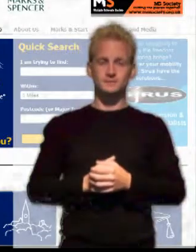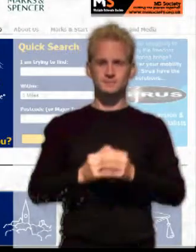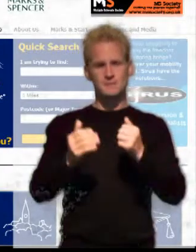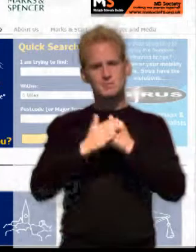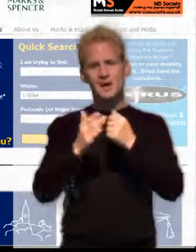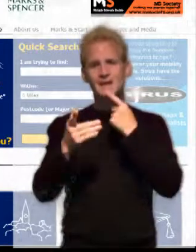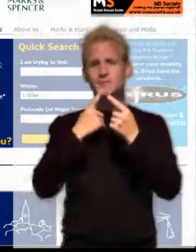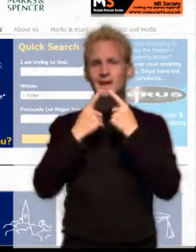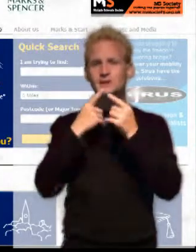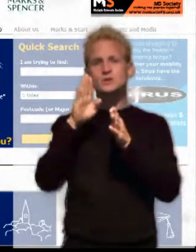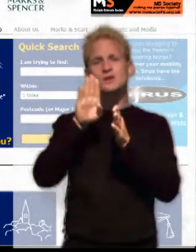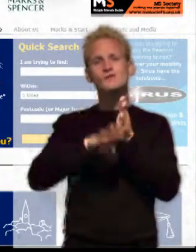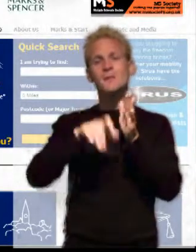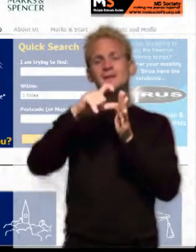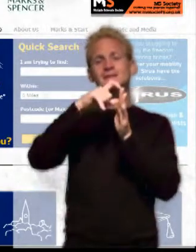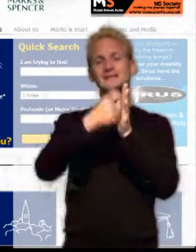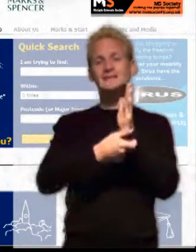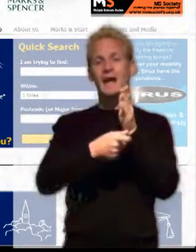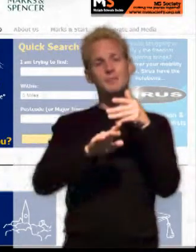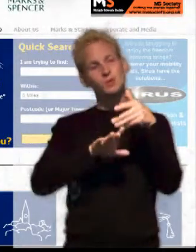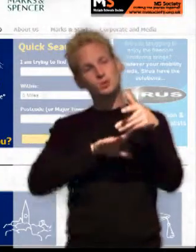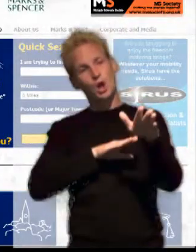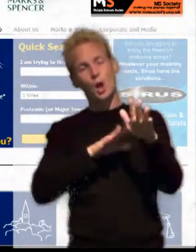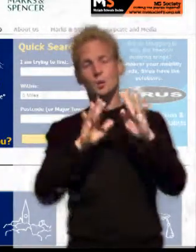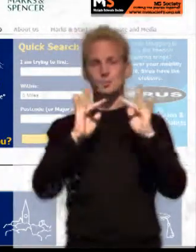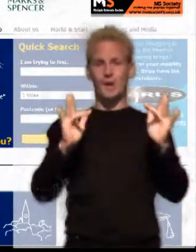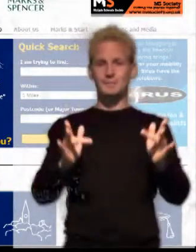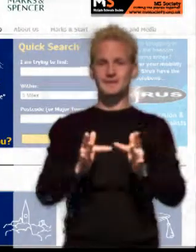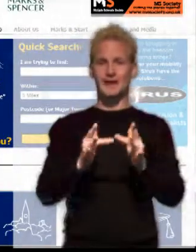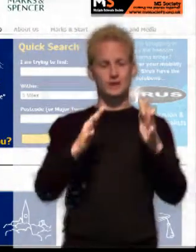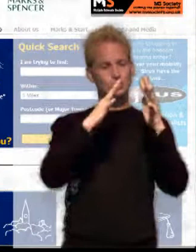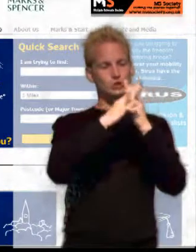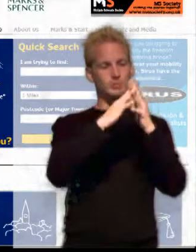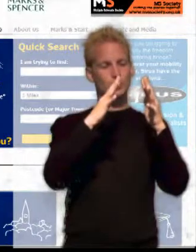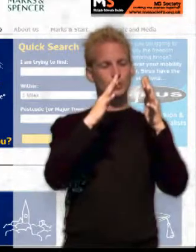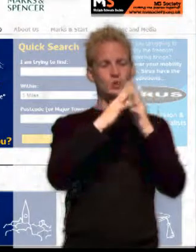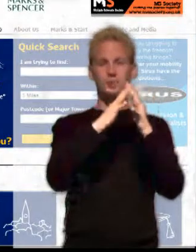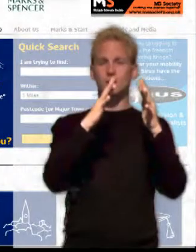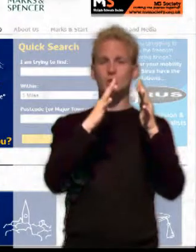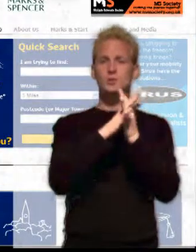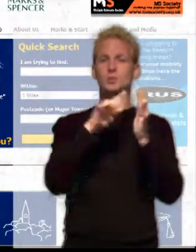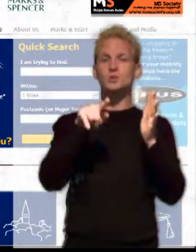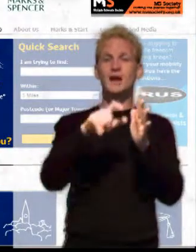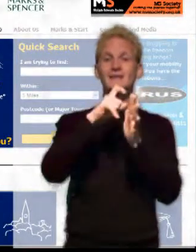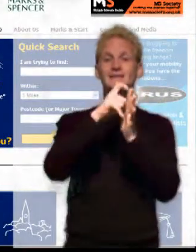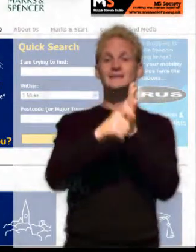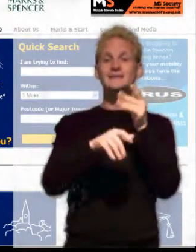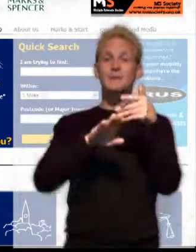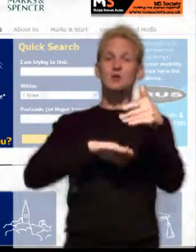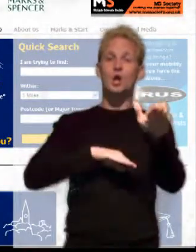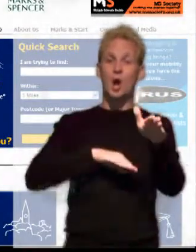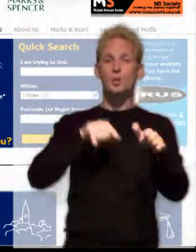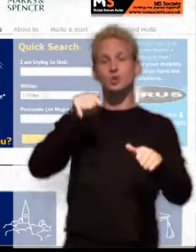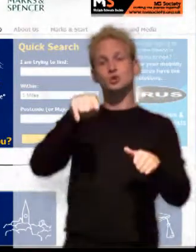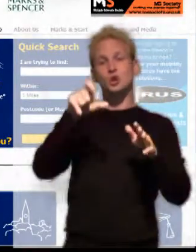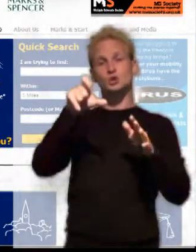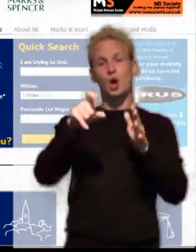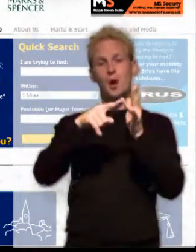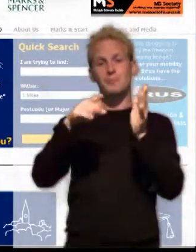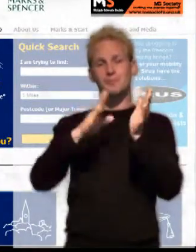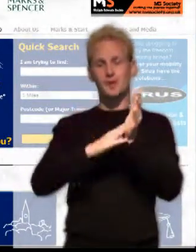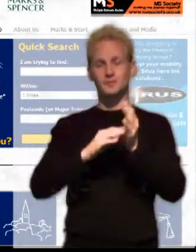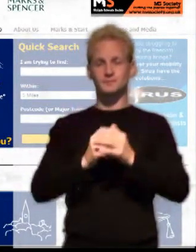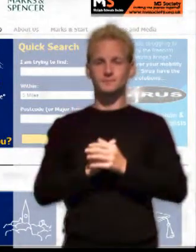More access information on the Disabled Go website. www.disabledgo